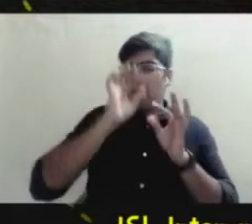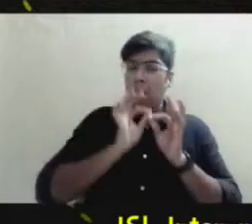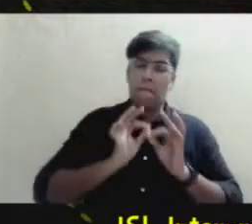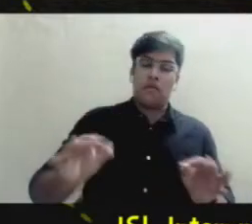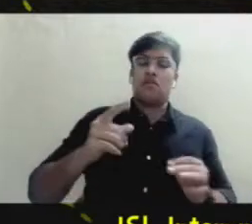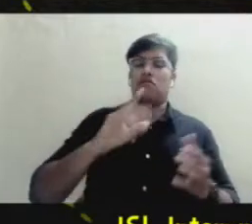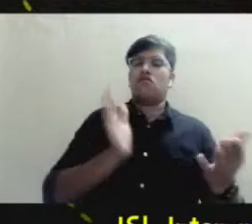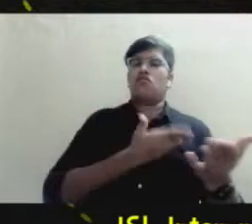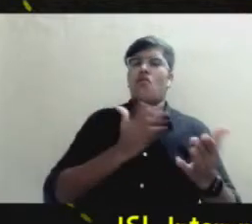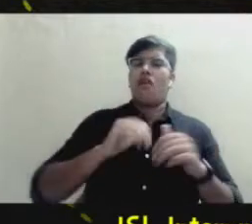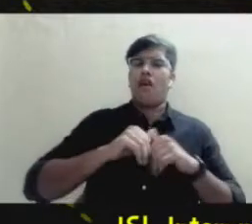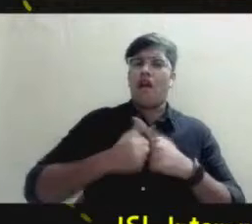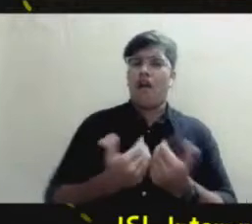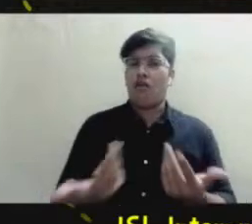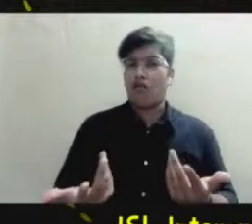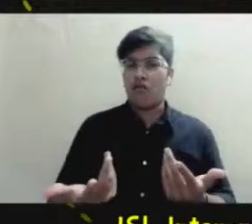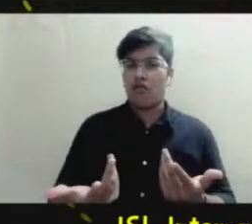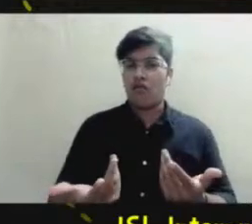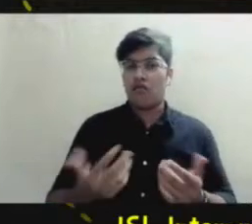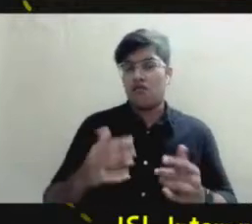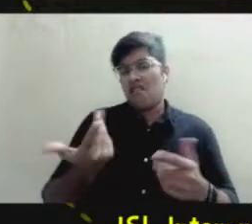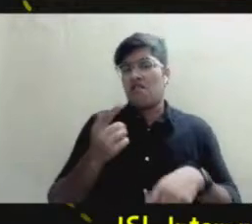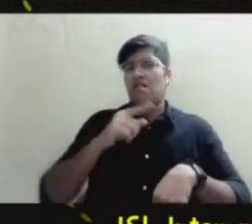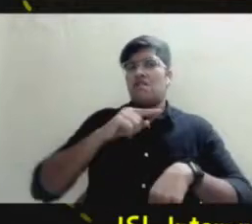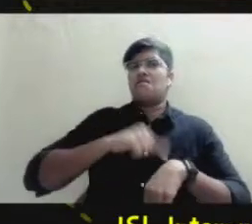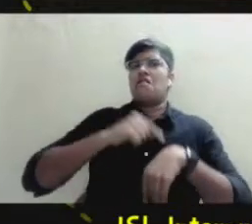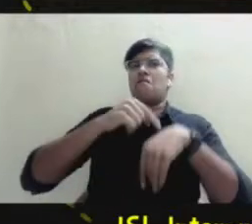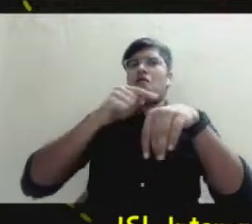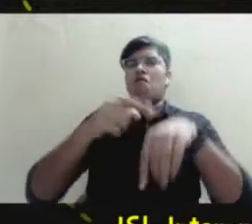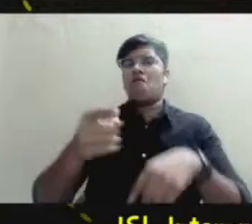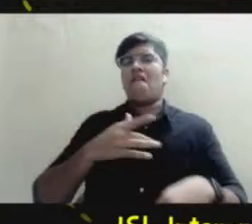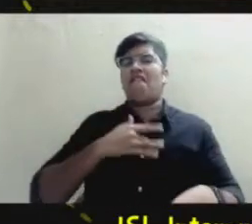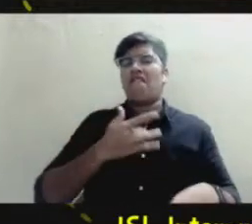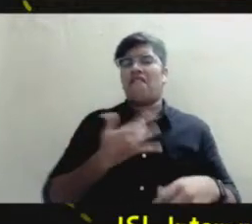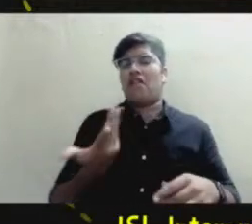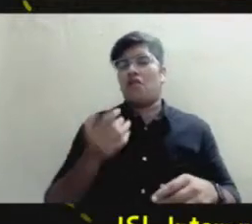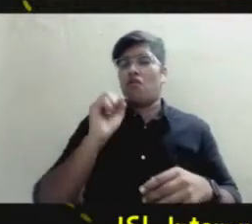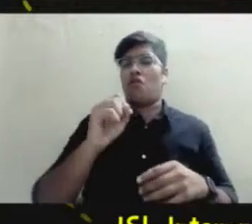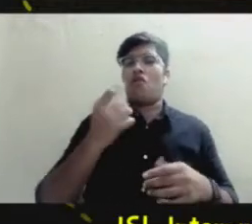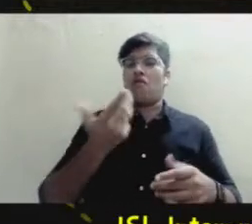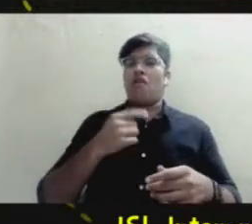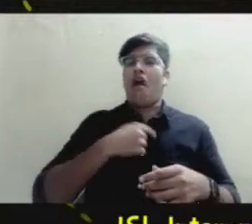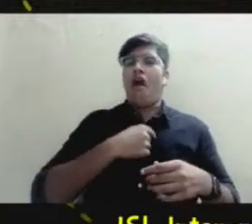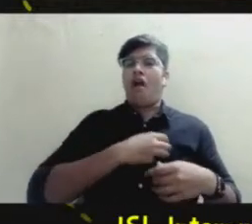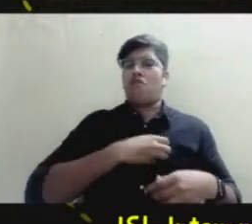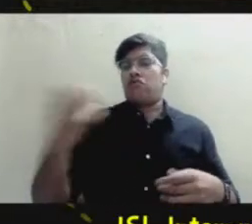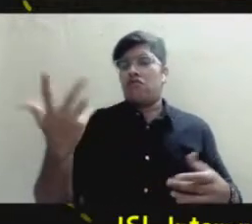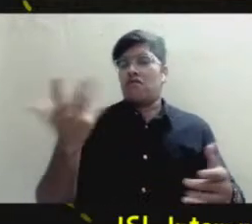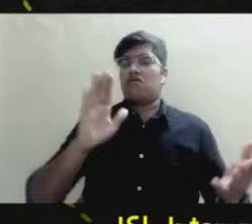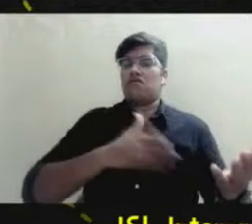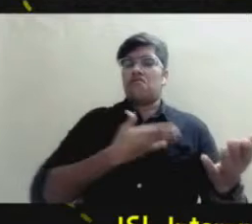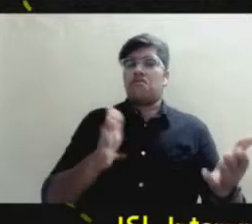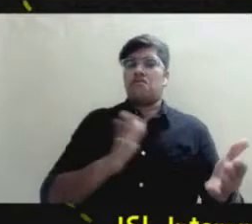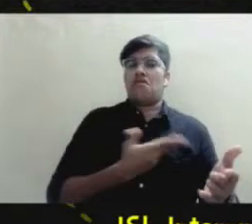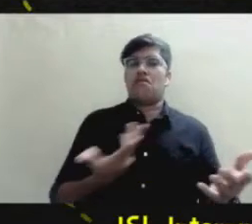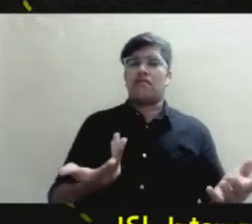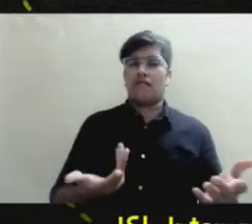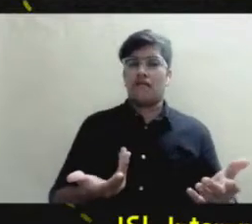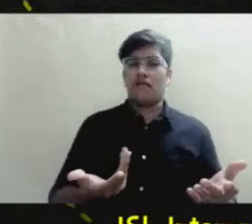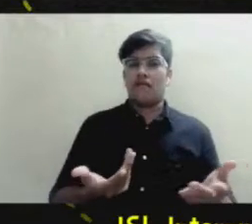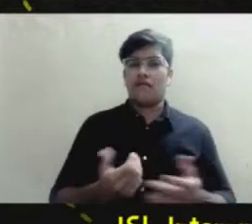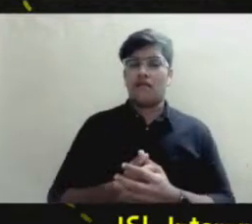peace? At some point she must have wanted to tear her heart out and sing, no? And I think